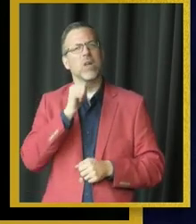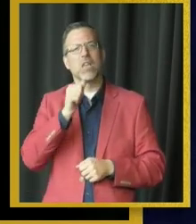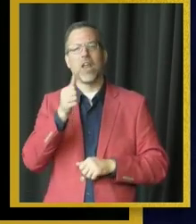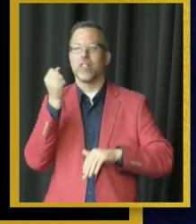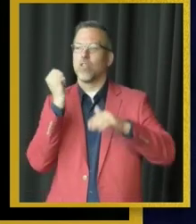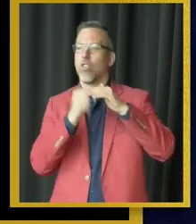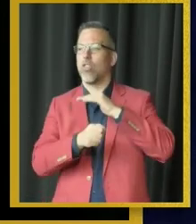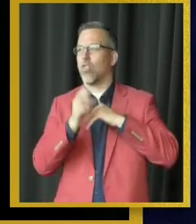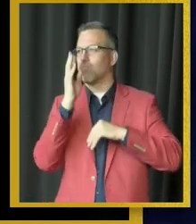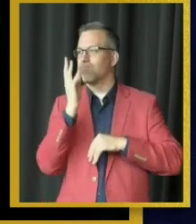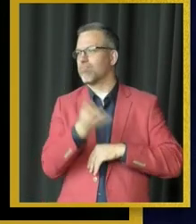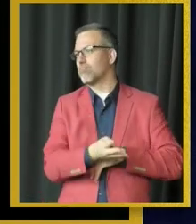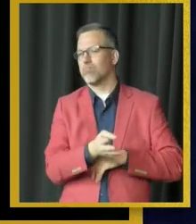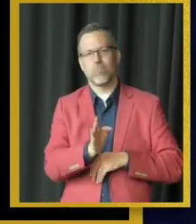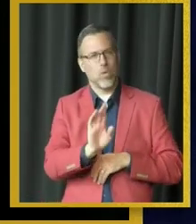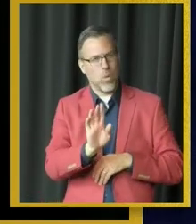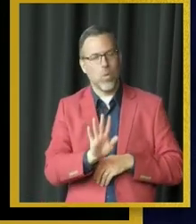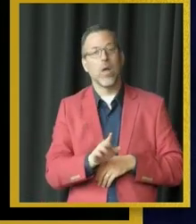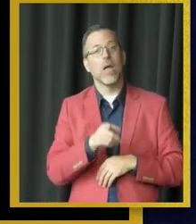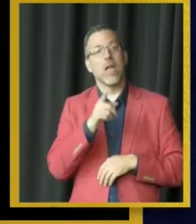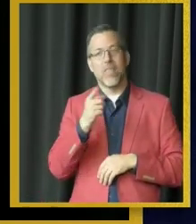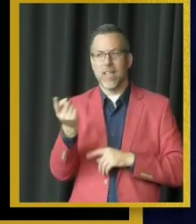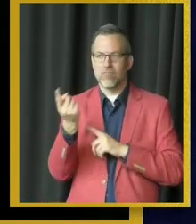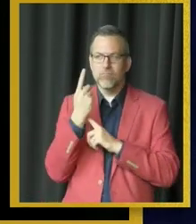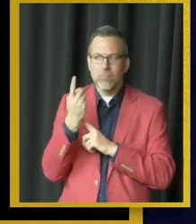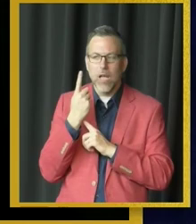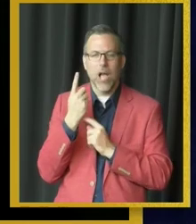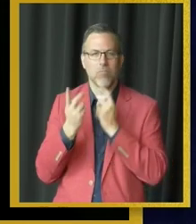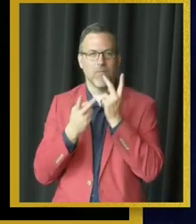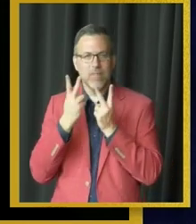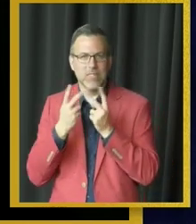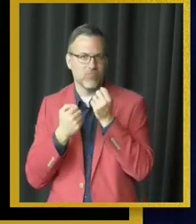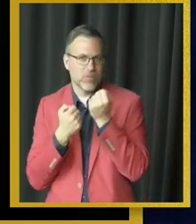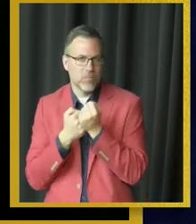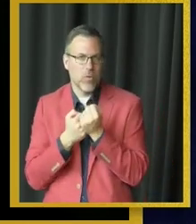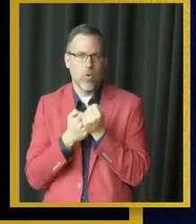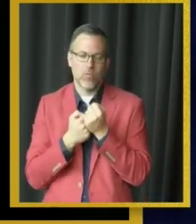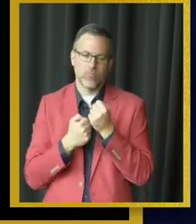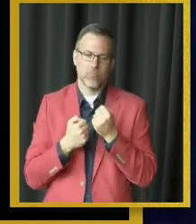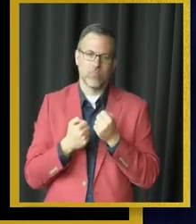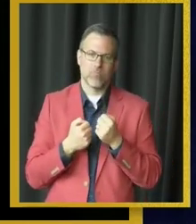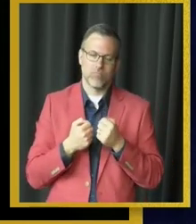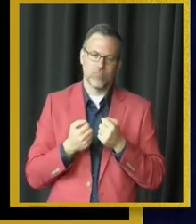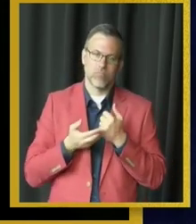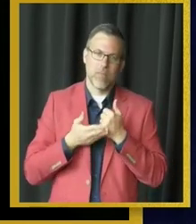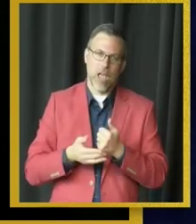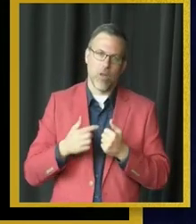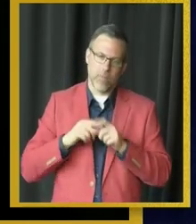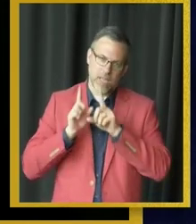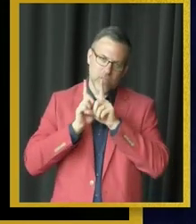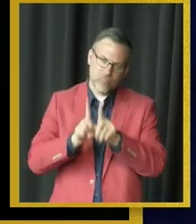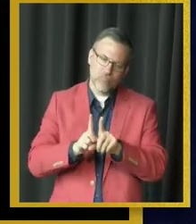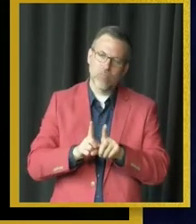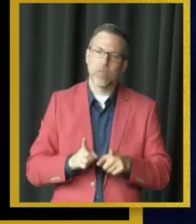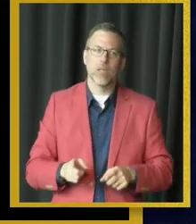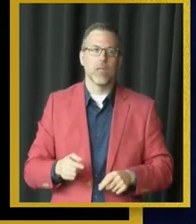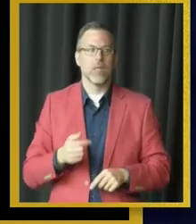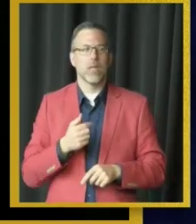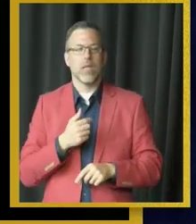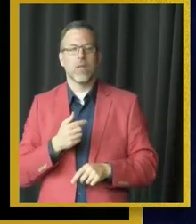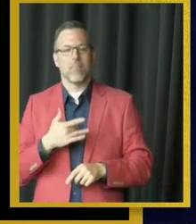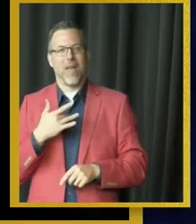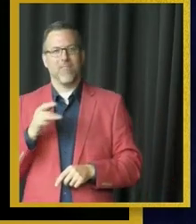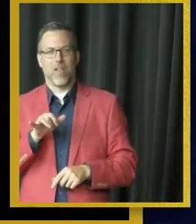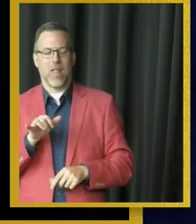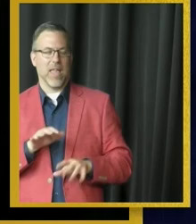Somewhere and forget about me. They checked in on me, they supported me, they rooted for me. Getting back on my feet was like learning to walk for the